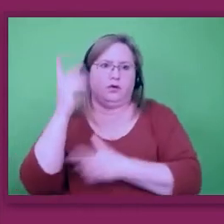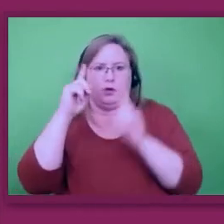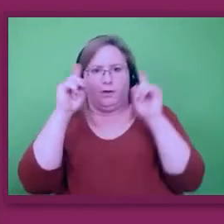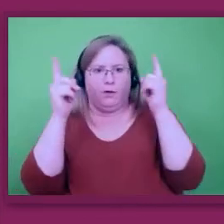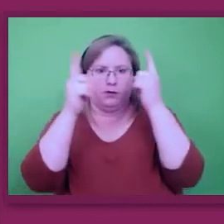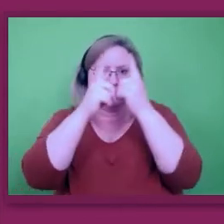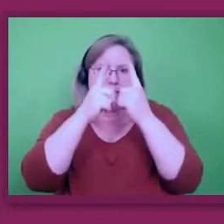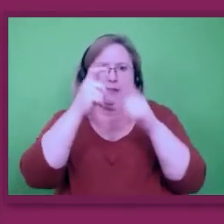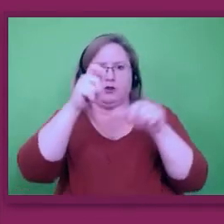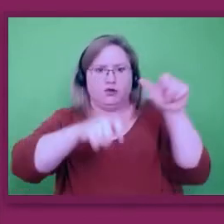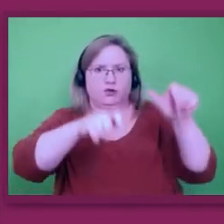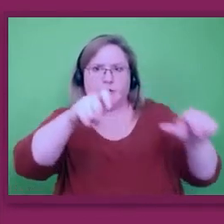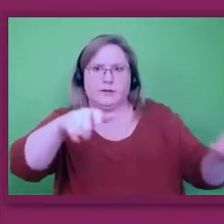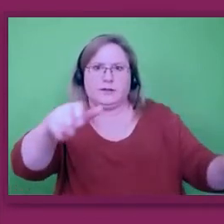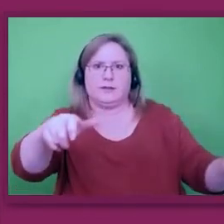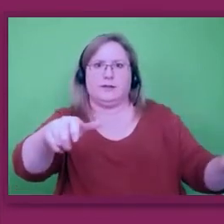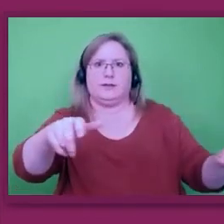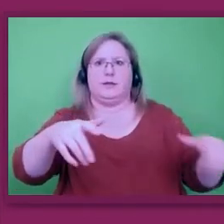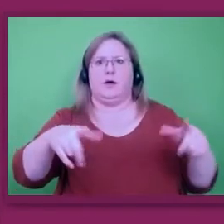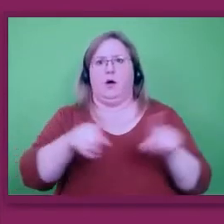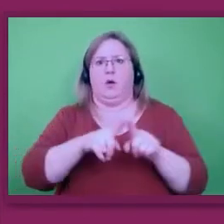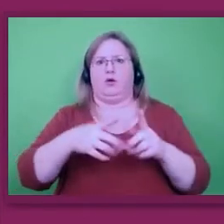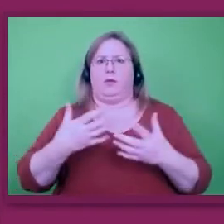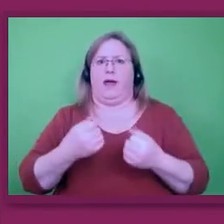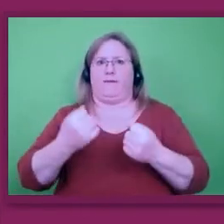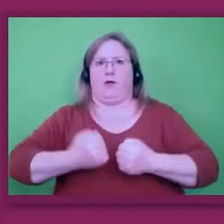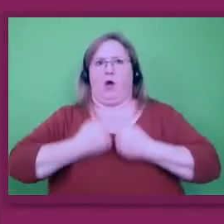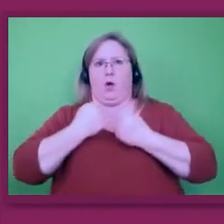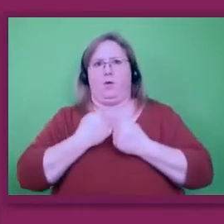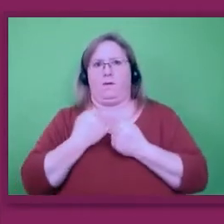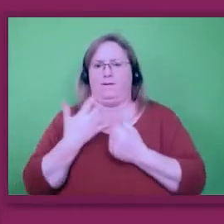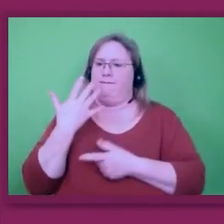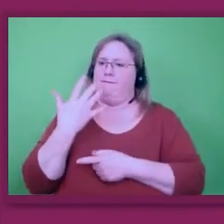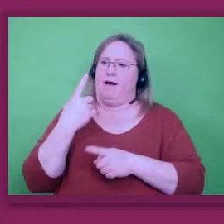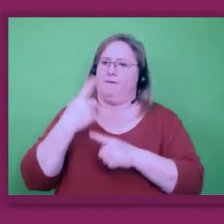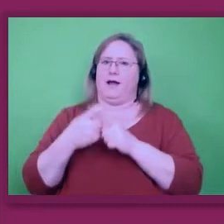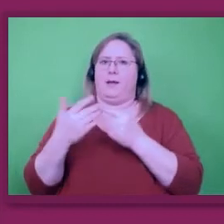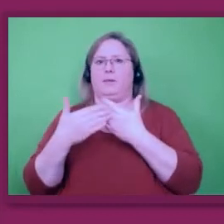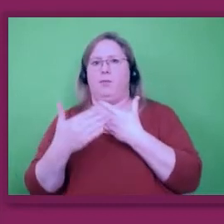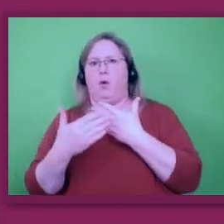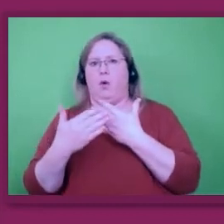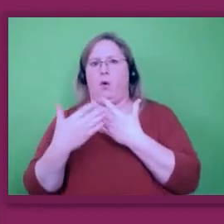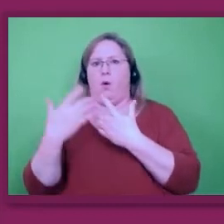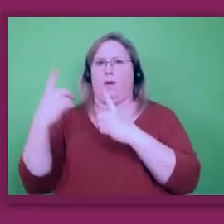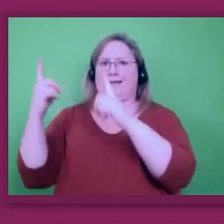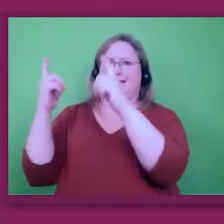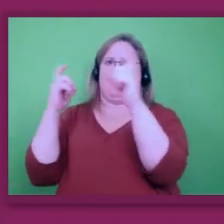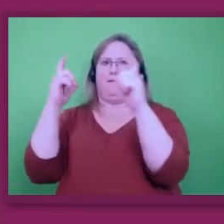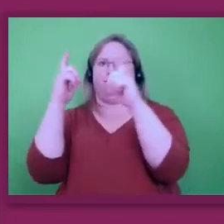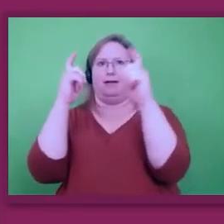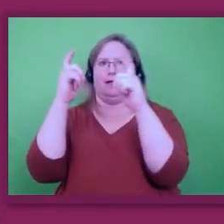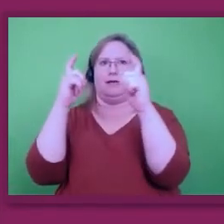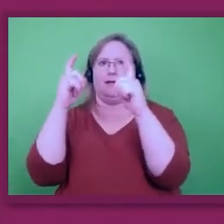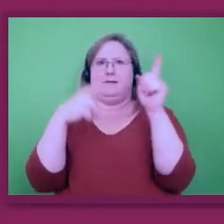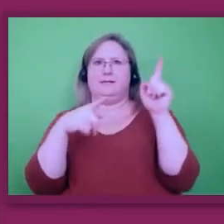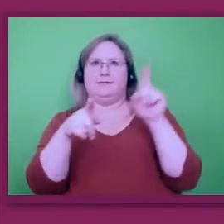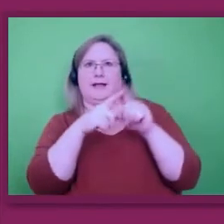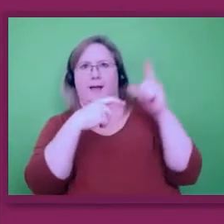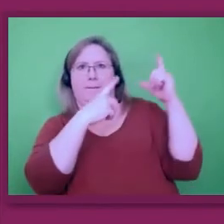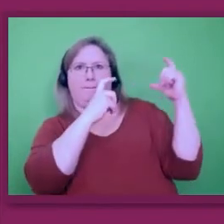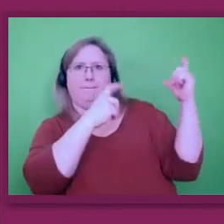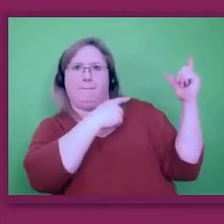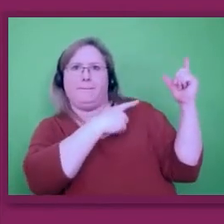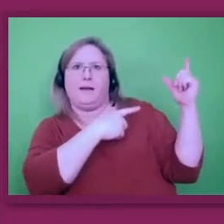we've got our 5 times more selfie, which the lovely ladies in the picture on the side are doing. And that 5 times more selfie is to highlight